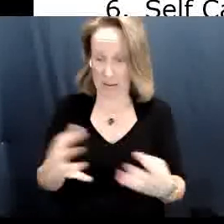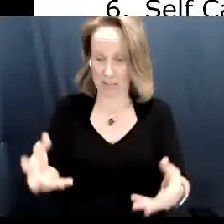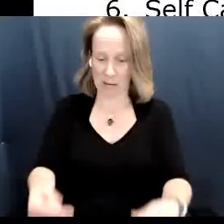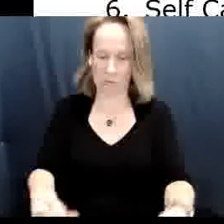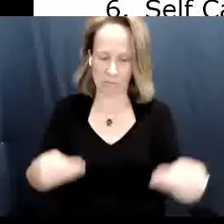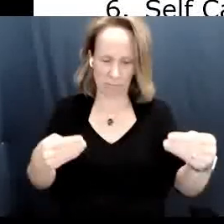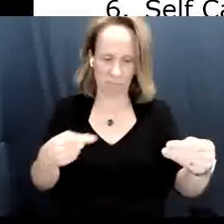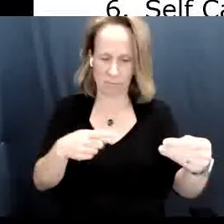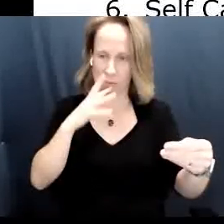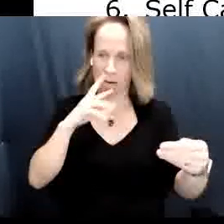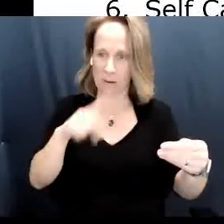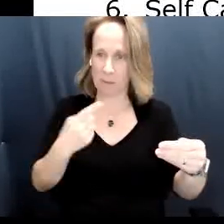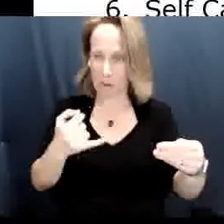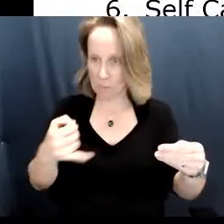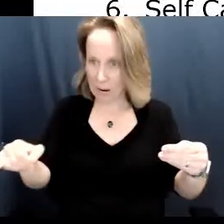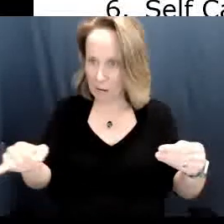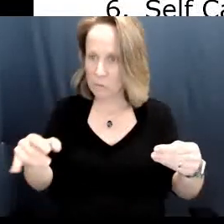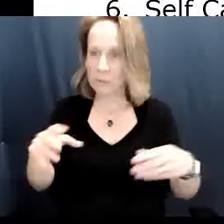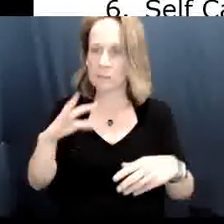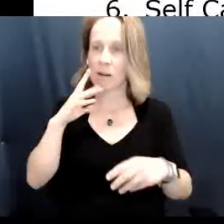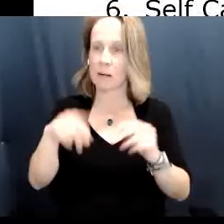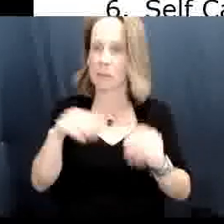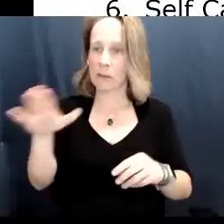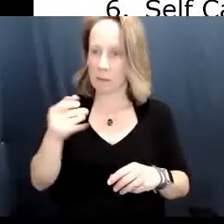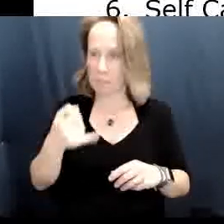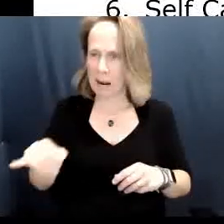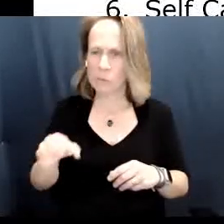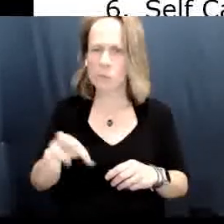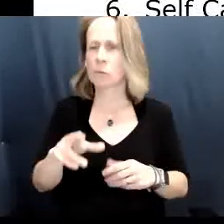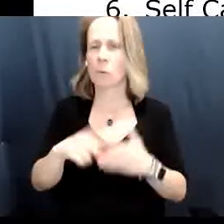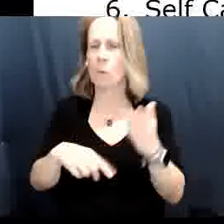of the boundaries they have and what they did when their boundaries crossed.